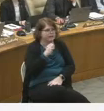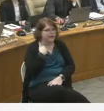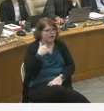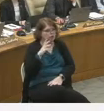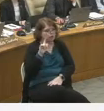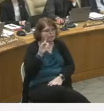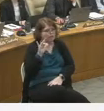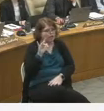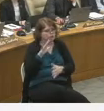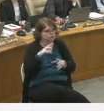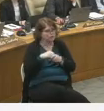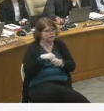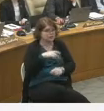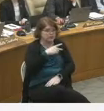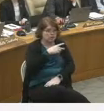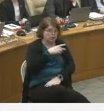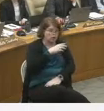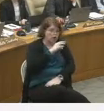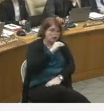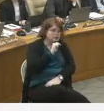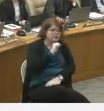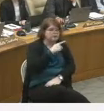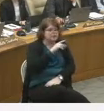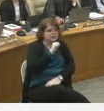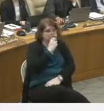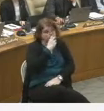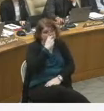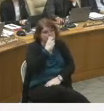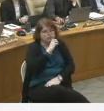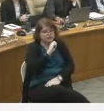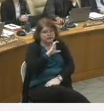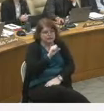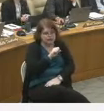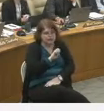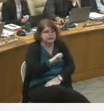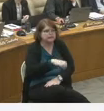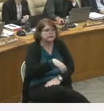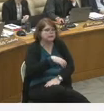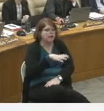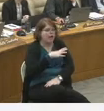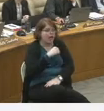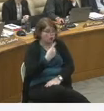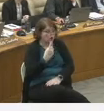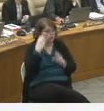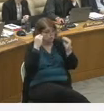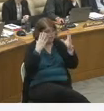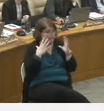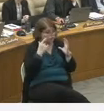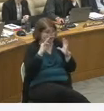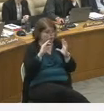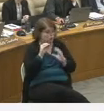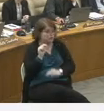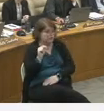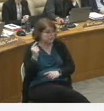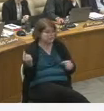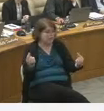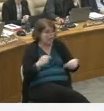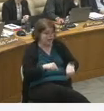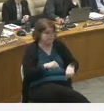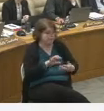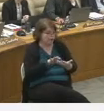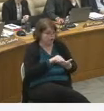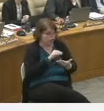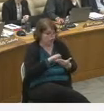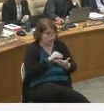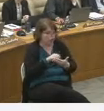occupational therapists physical therapists speech Early Childhood Specialists and actually a professor of Occupational Therapy came in and